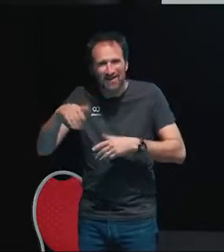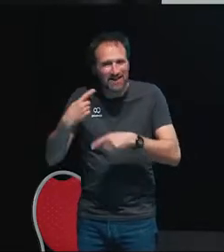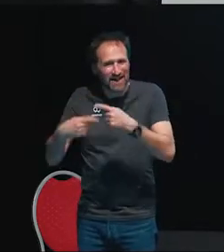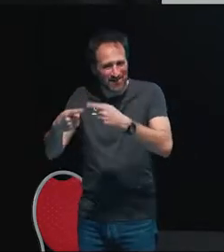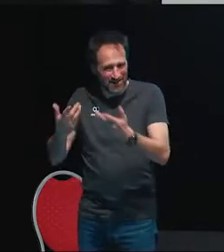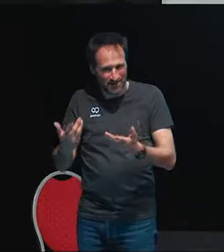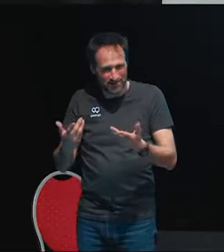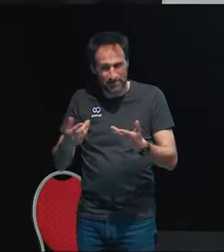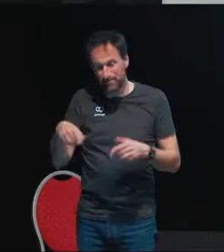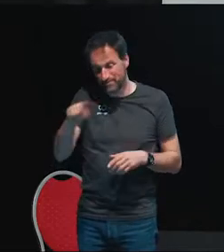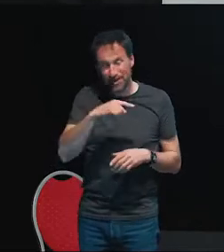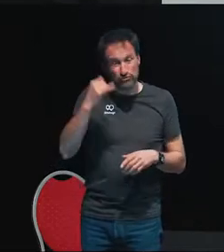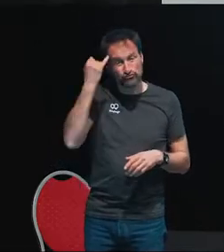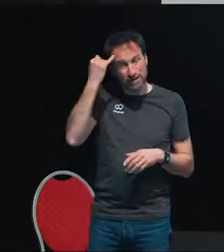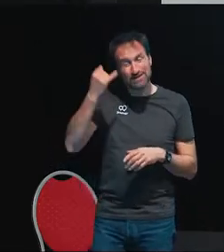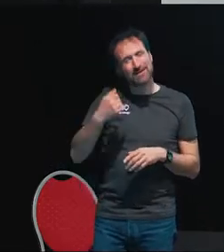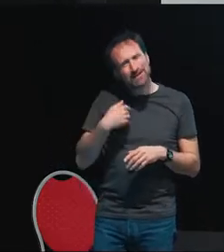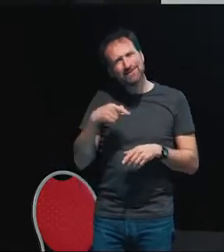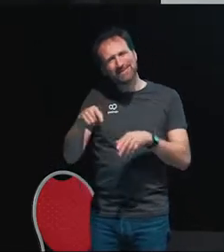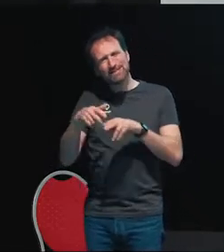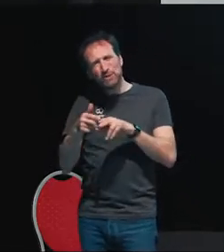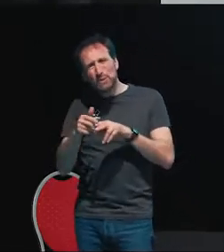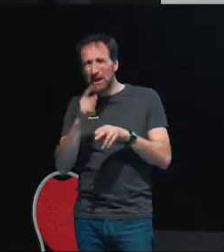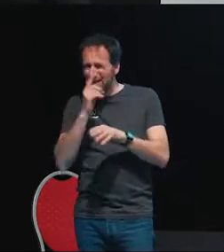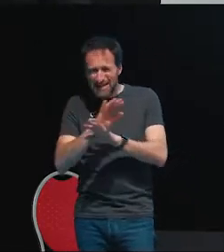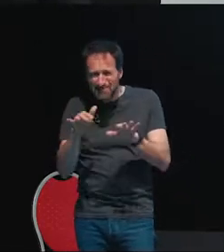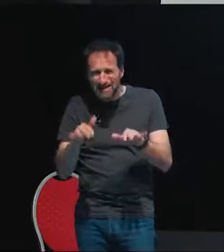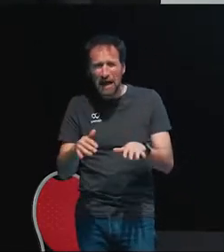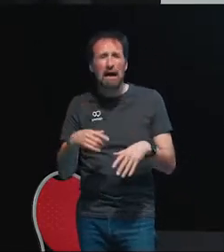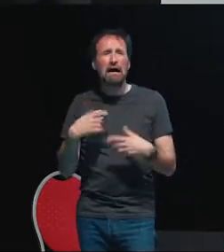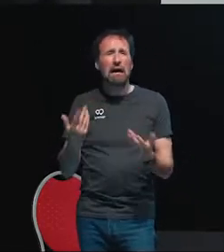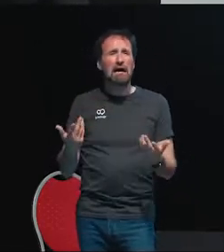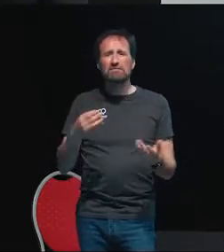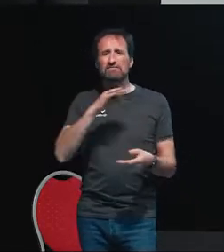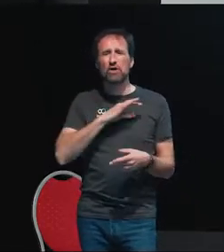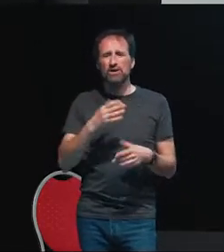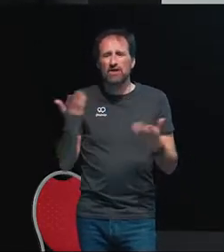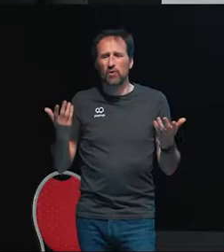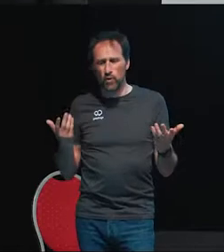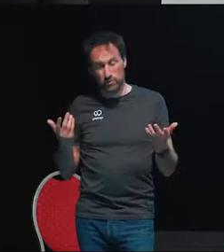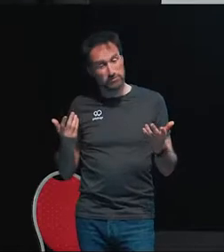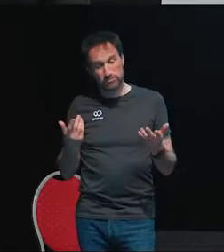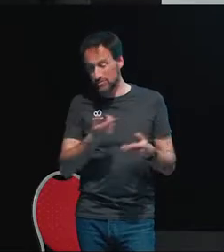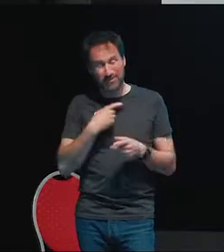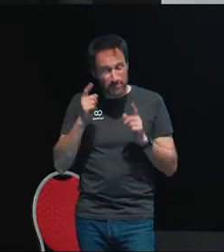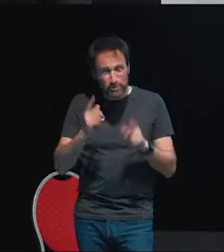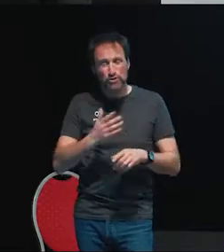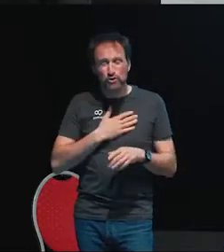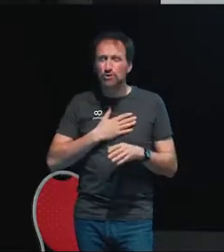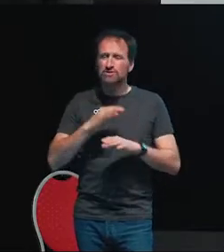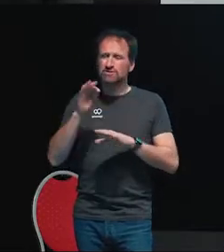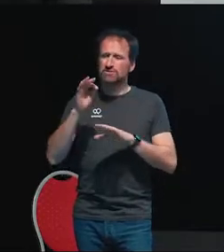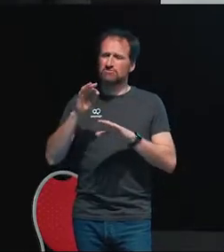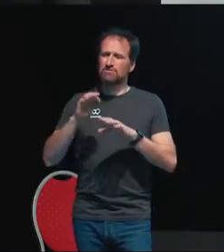married to the idea of how using these tools we're missing out on the benefits which is that we can architect our application differently so that it's more